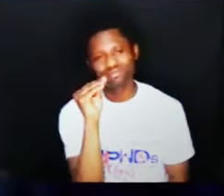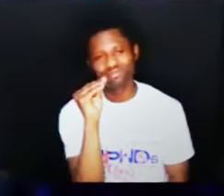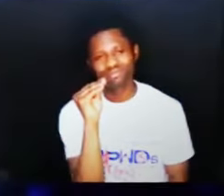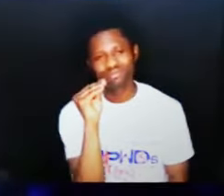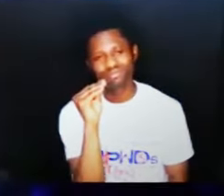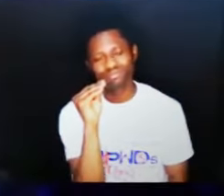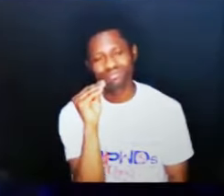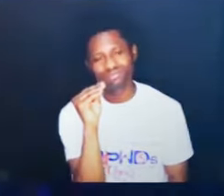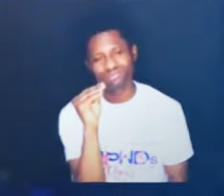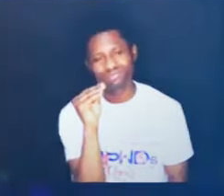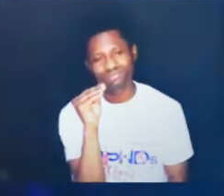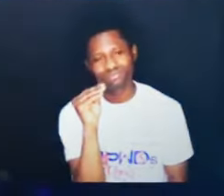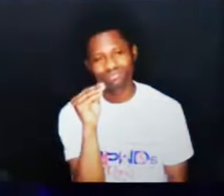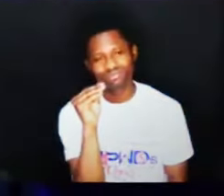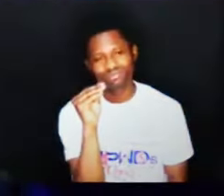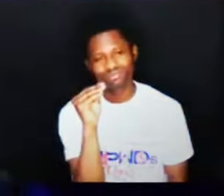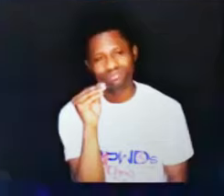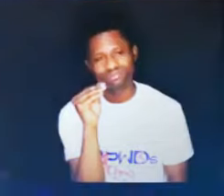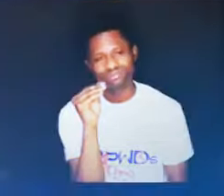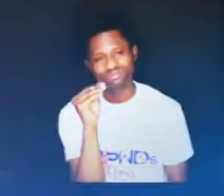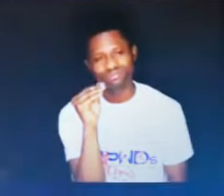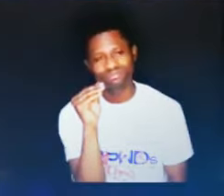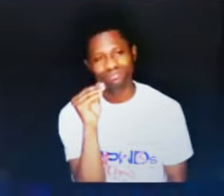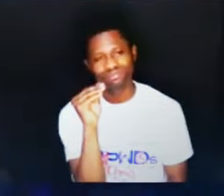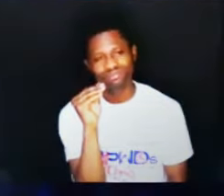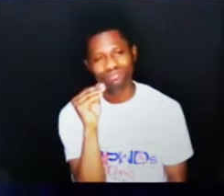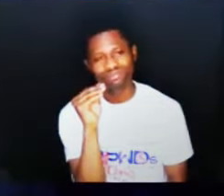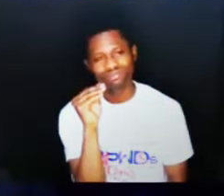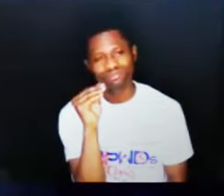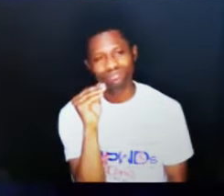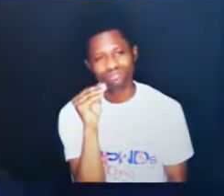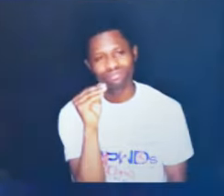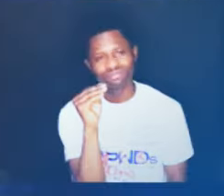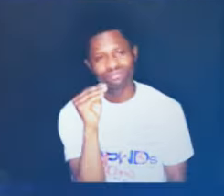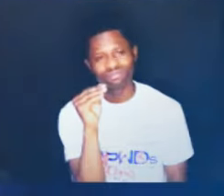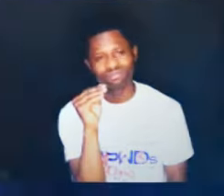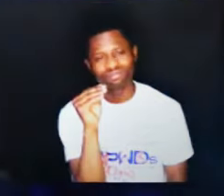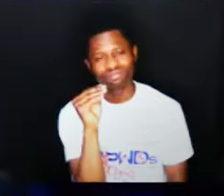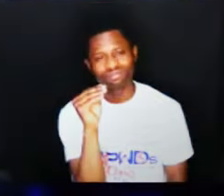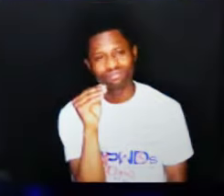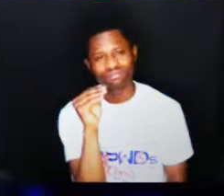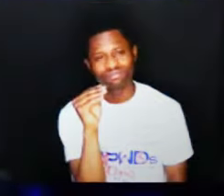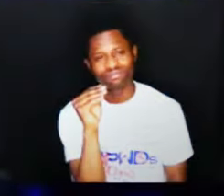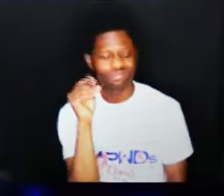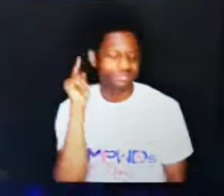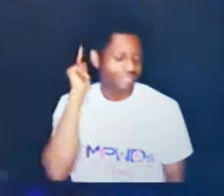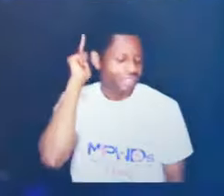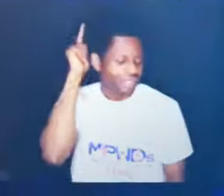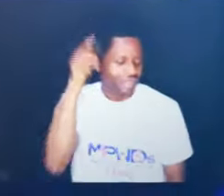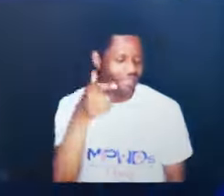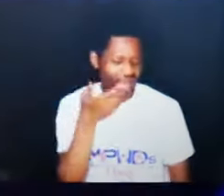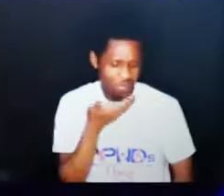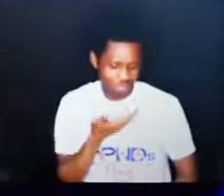na owo Cain na okan se ewurade adawroma menya oberema. Later she gave